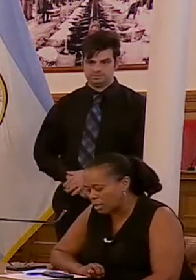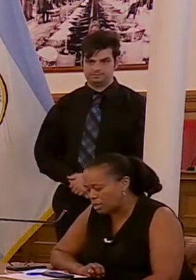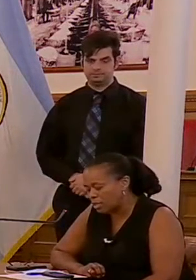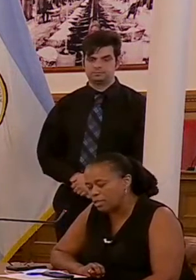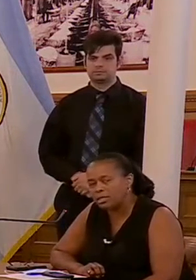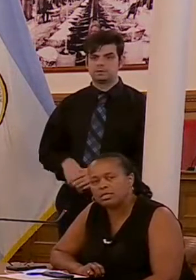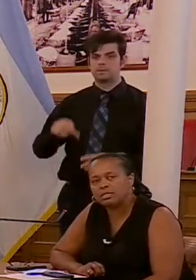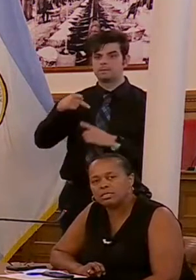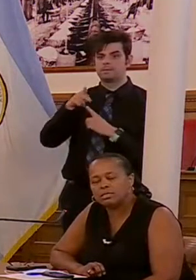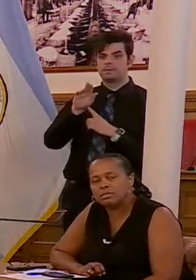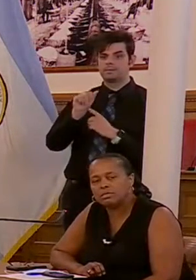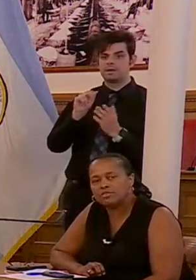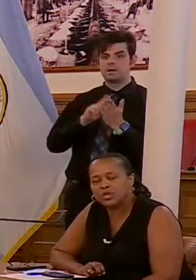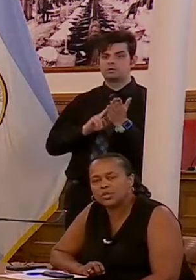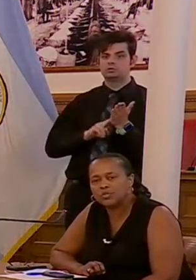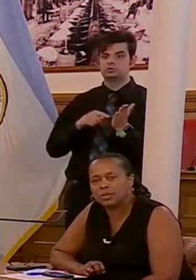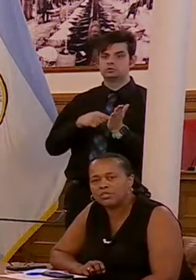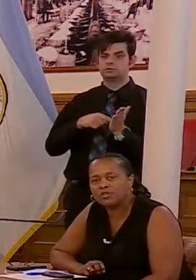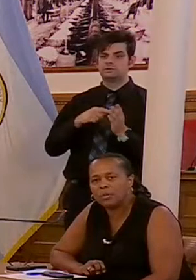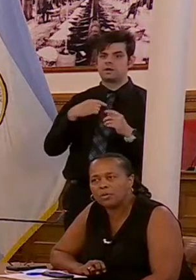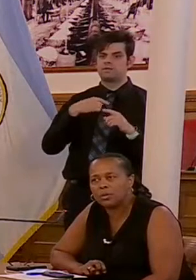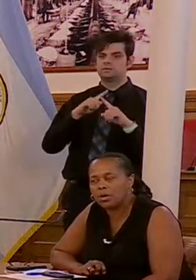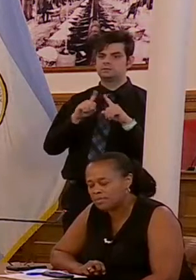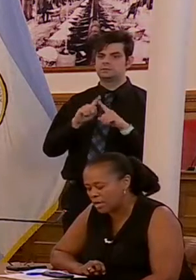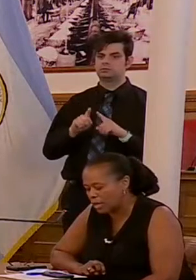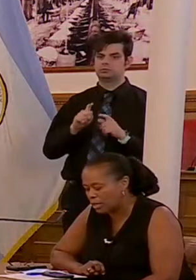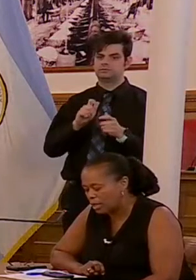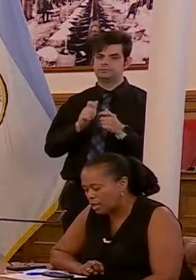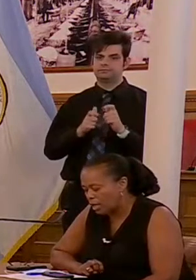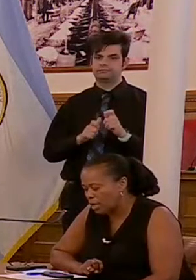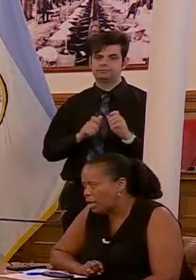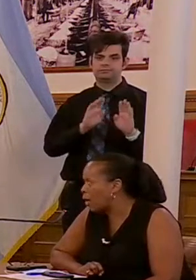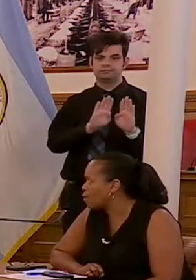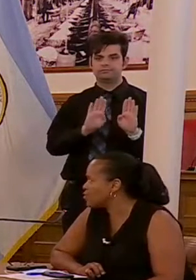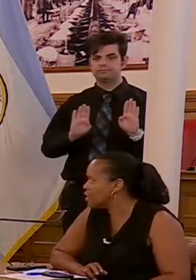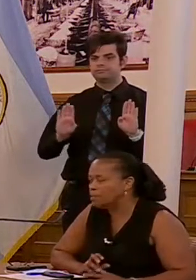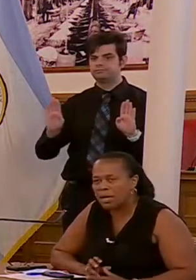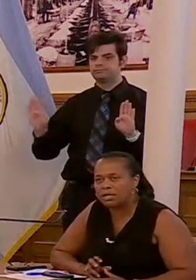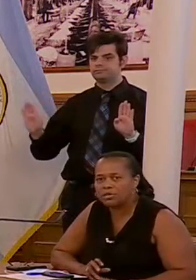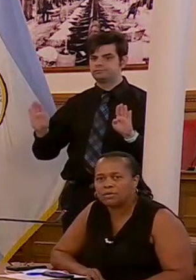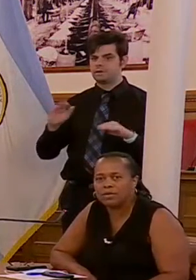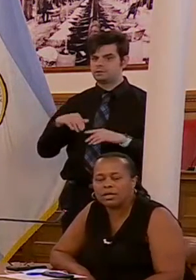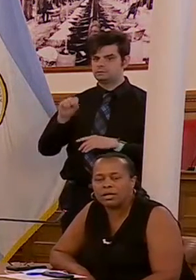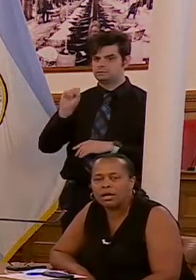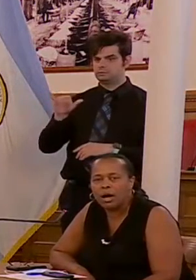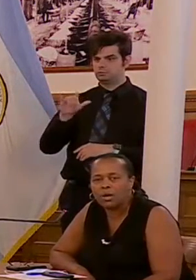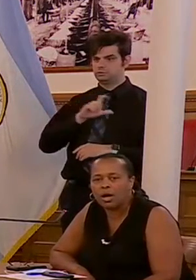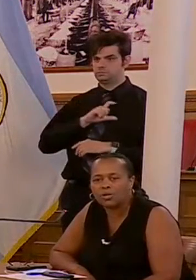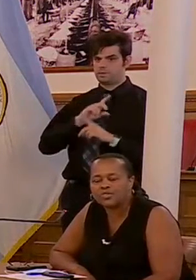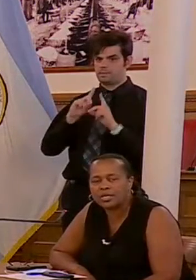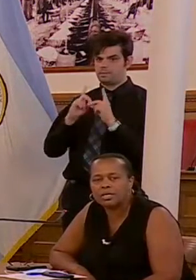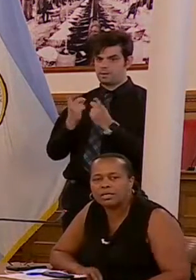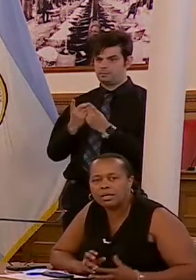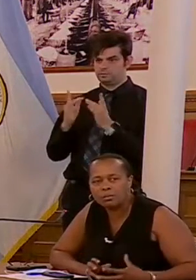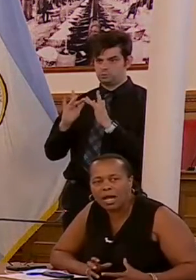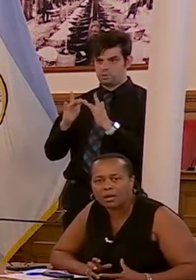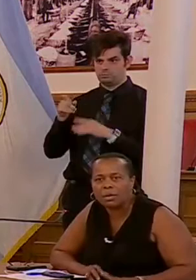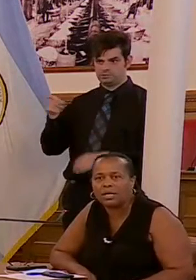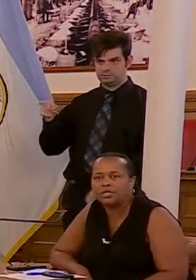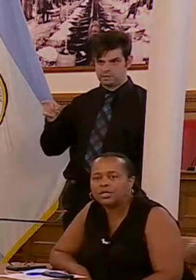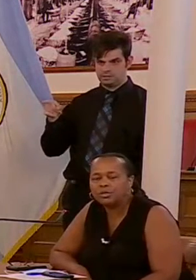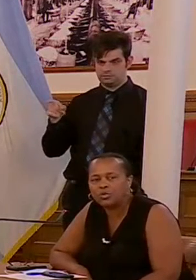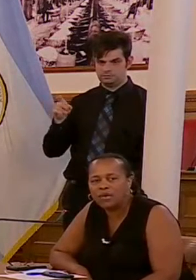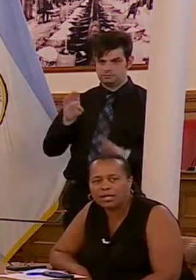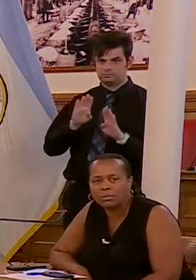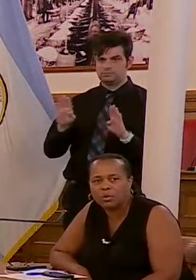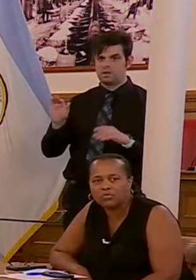on the Syracuse Police Department website and our city page of the our city blog